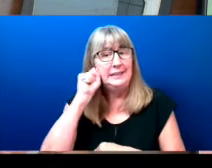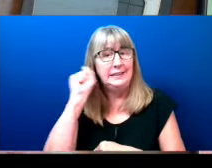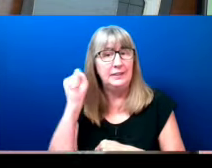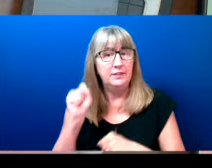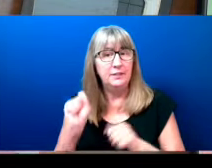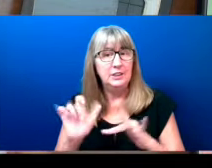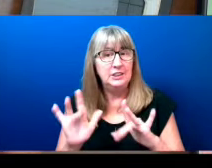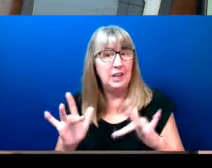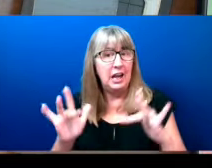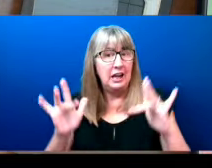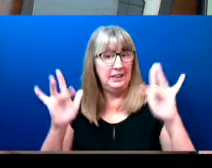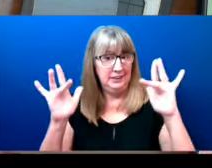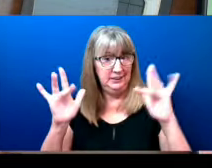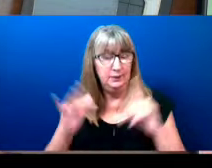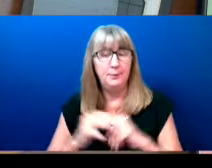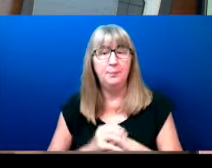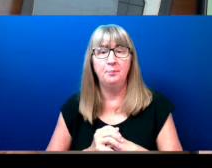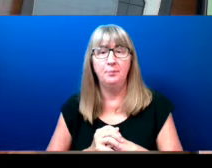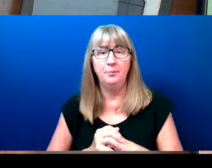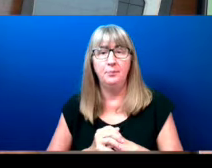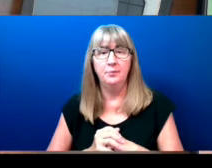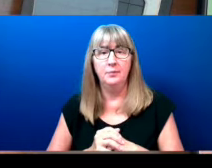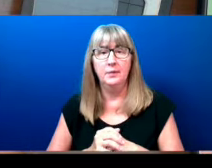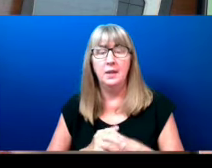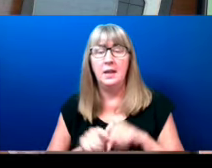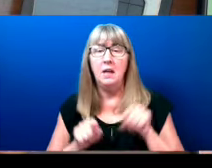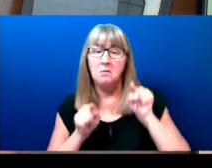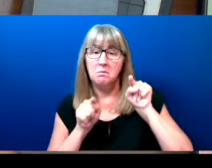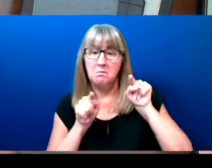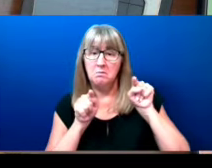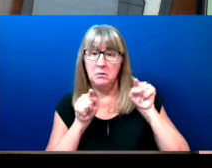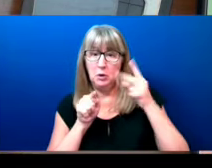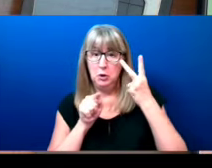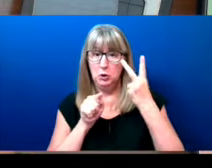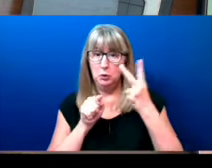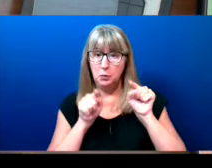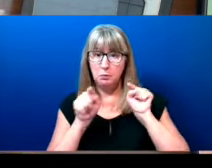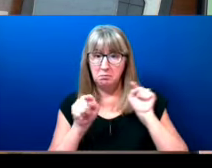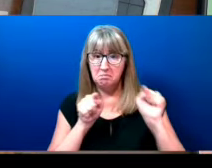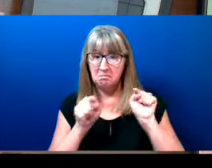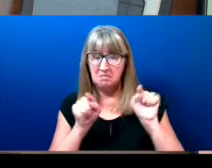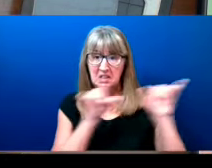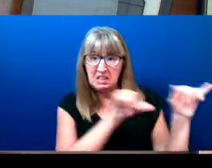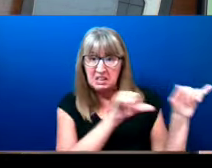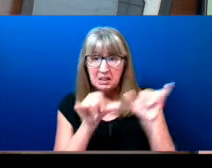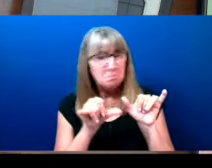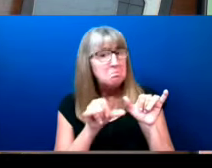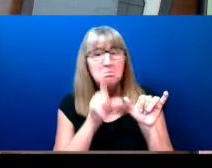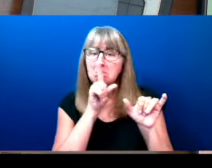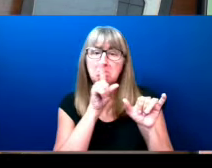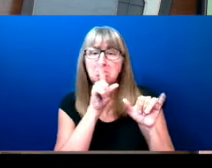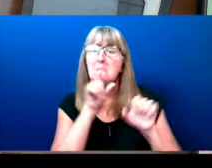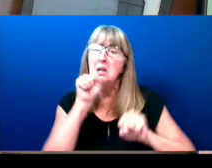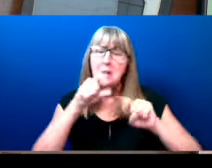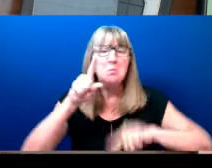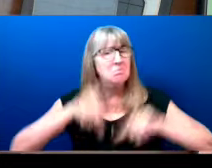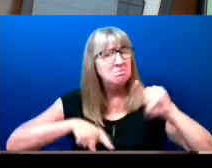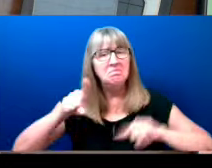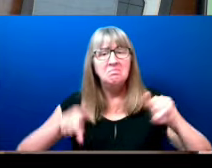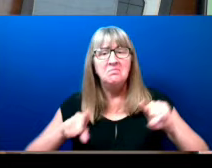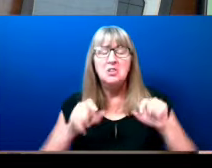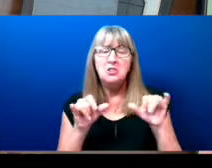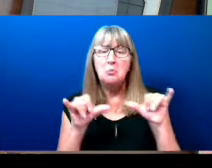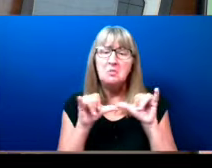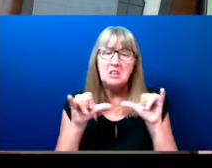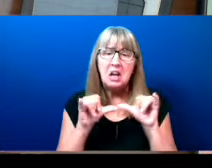and a piece of the silver. Now, these pieces are different sizes here than they were there. And that just goes to show you how flexible these